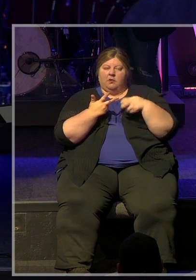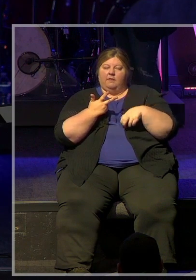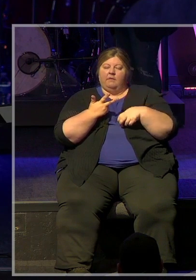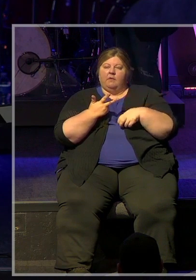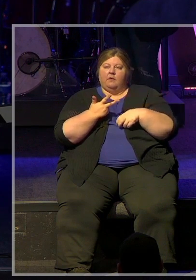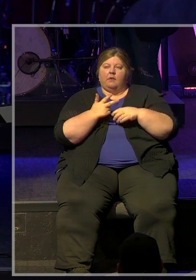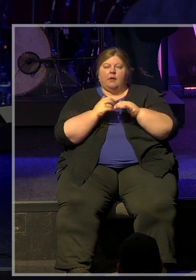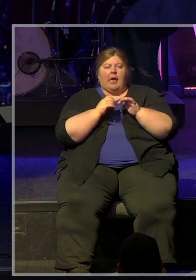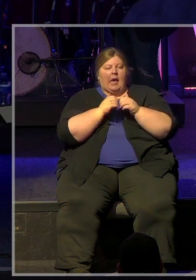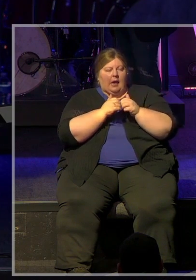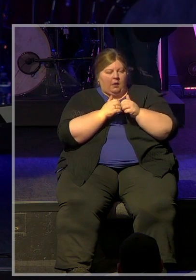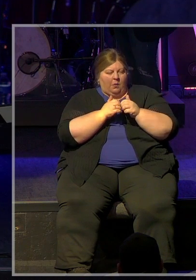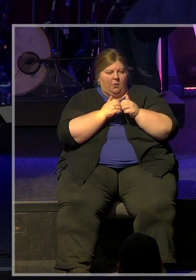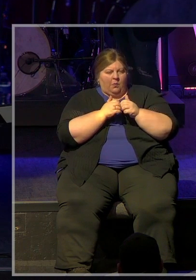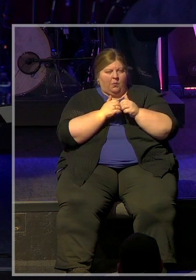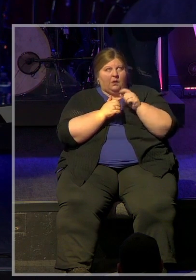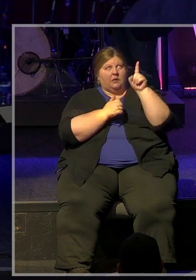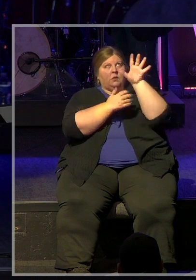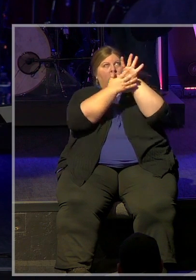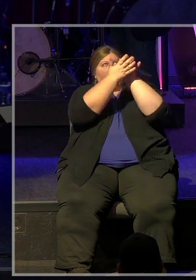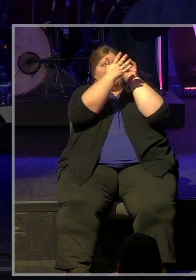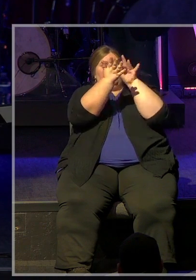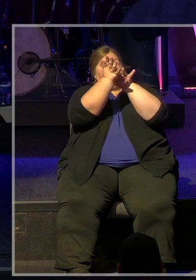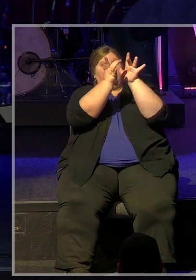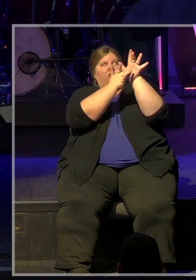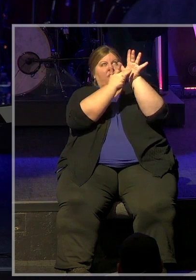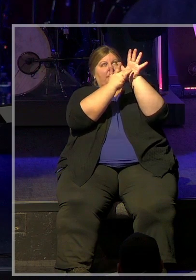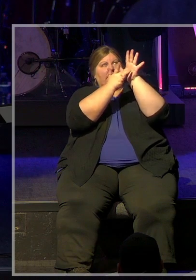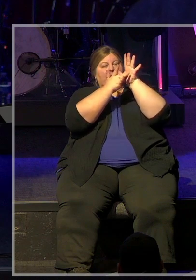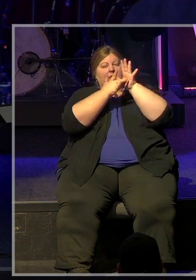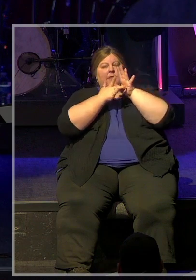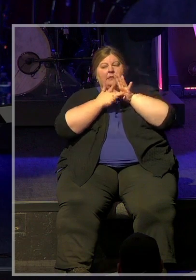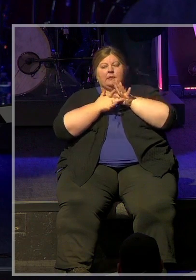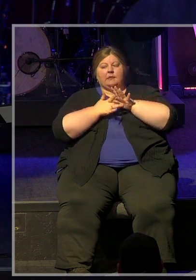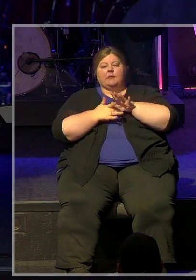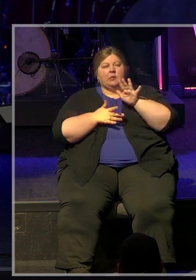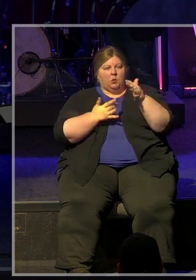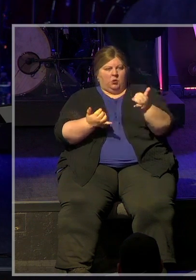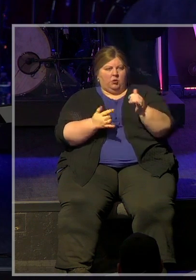you emulate Jesus in your present circumstances?